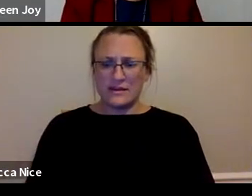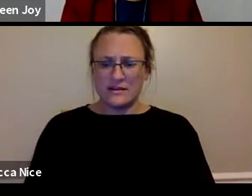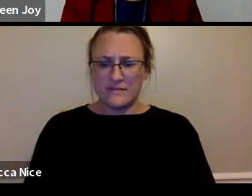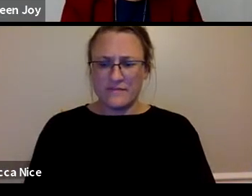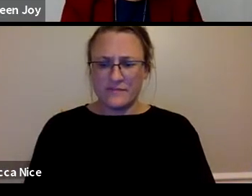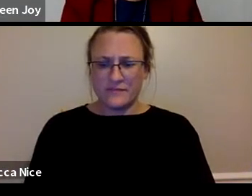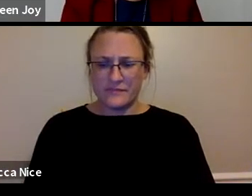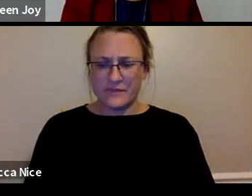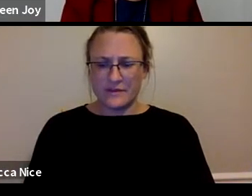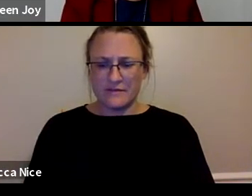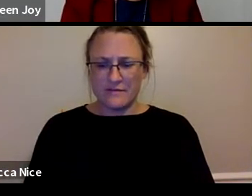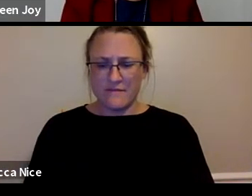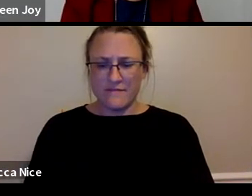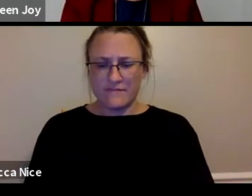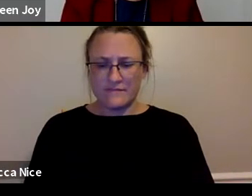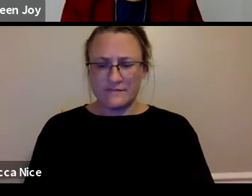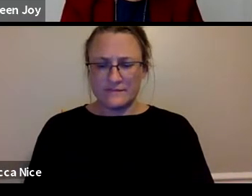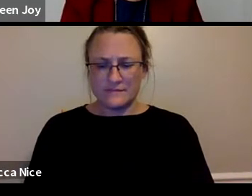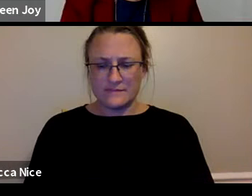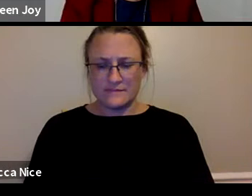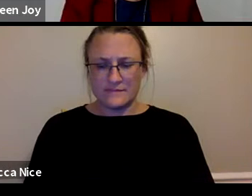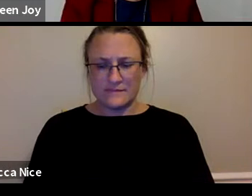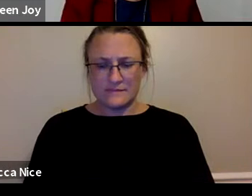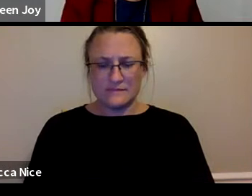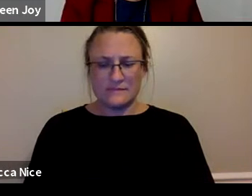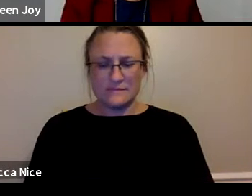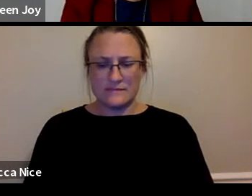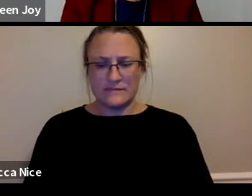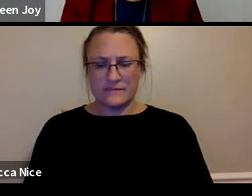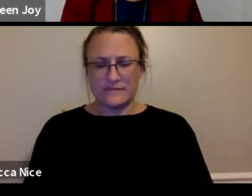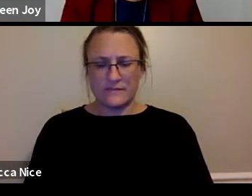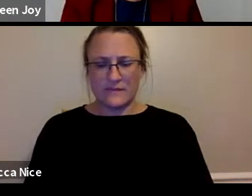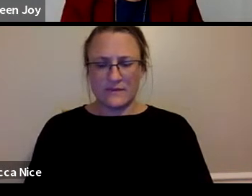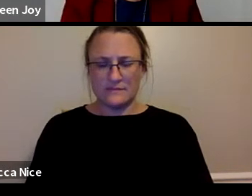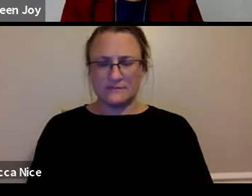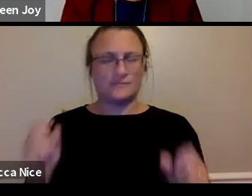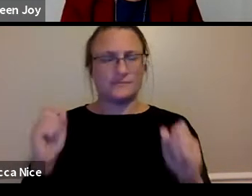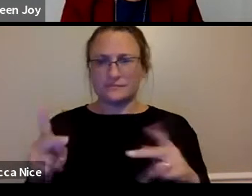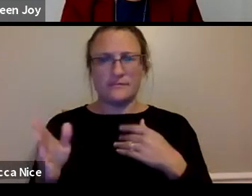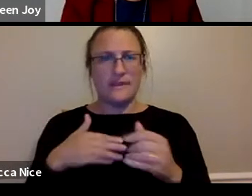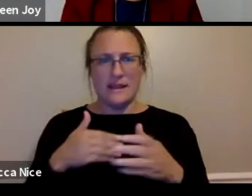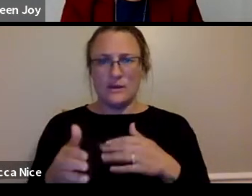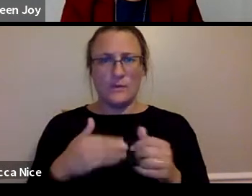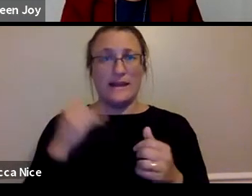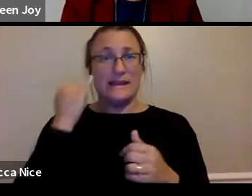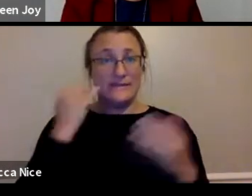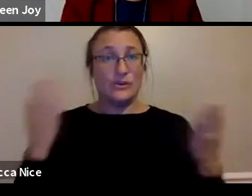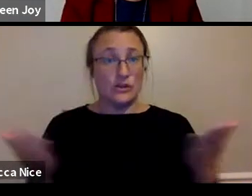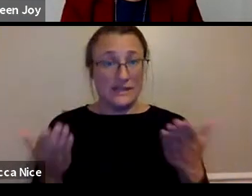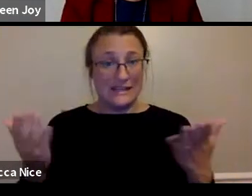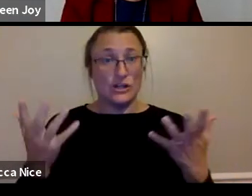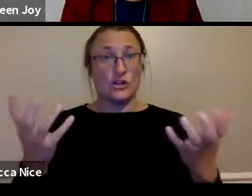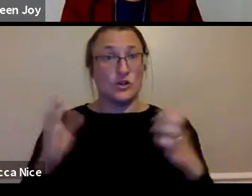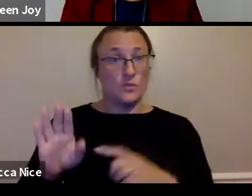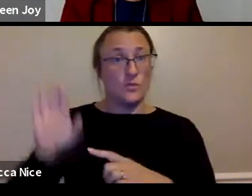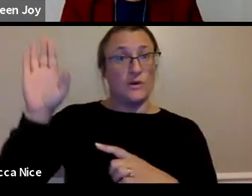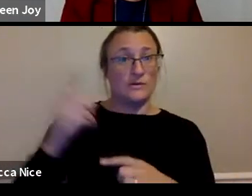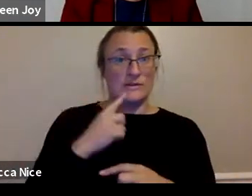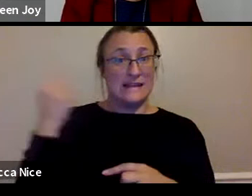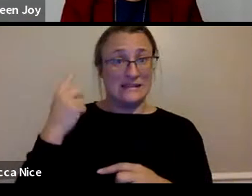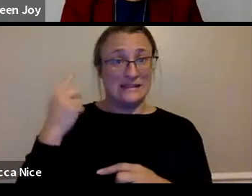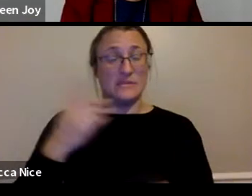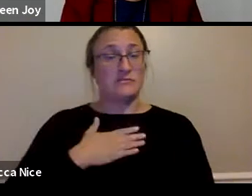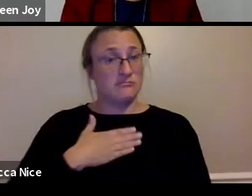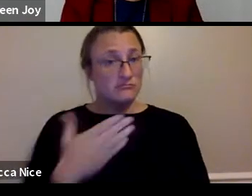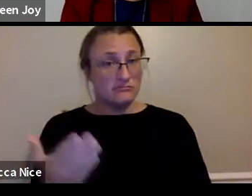No. I don't think so. Anyway, if you're on and you want to say something, we'd be more than happy to hear what you